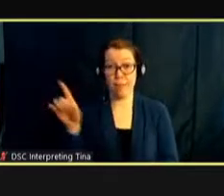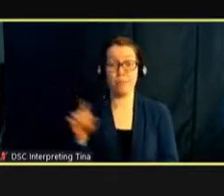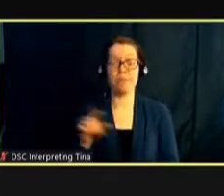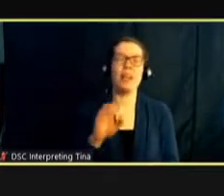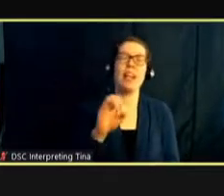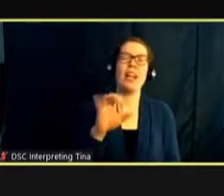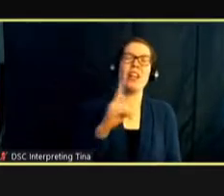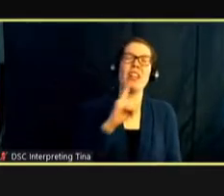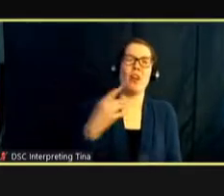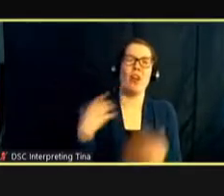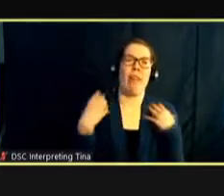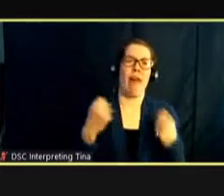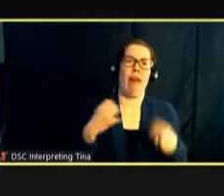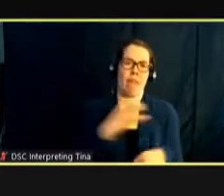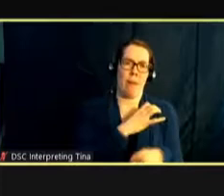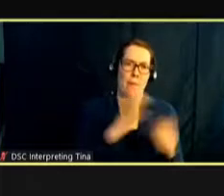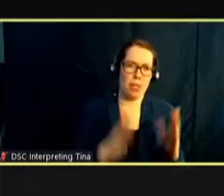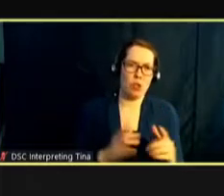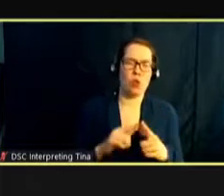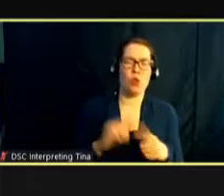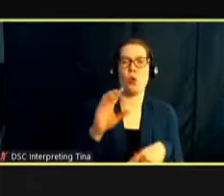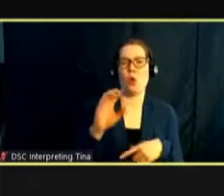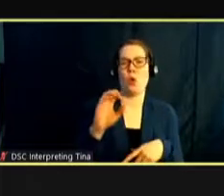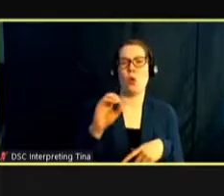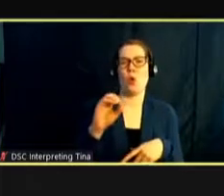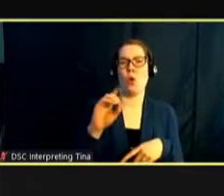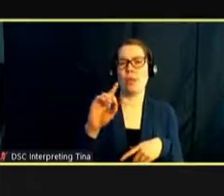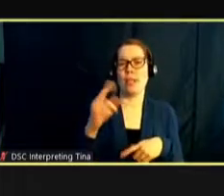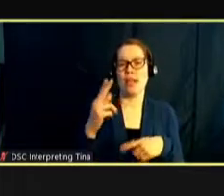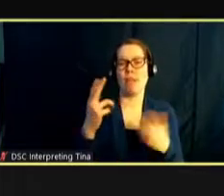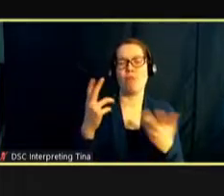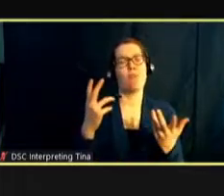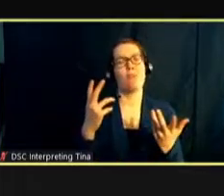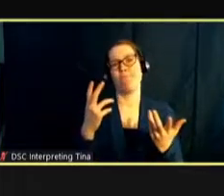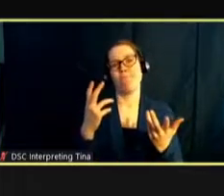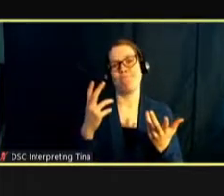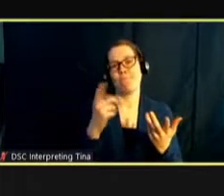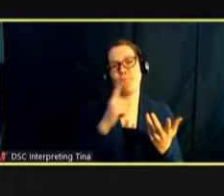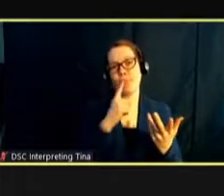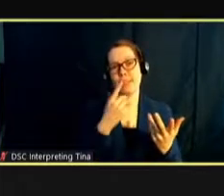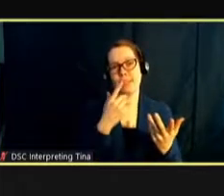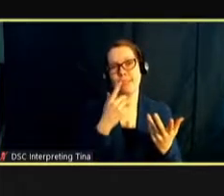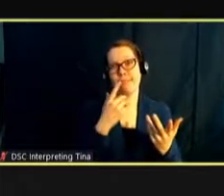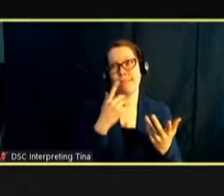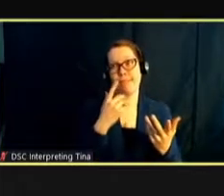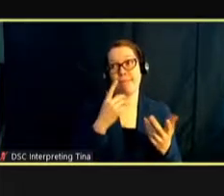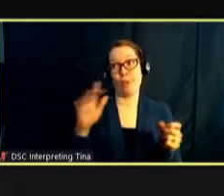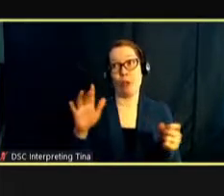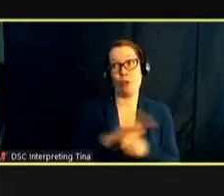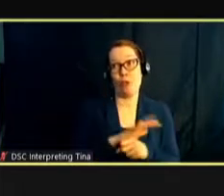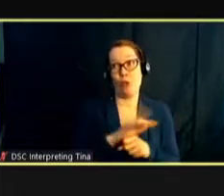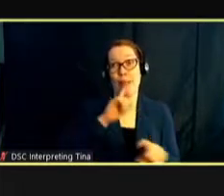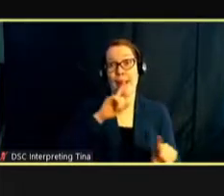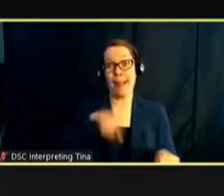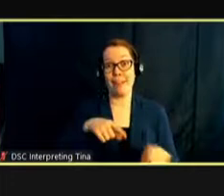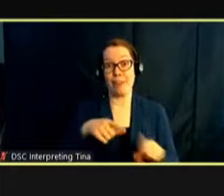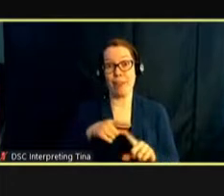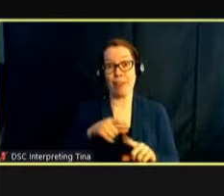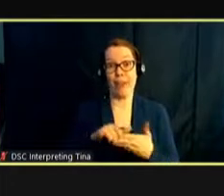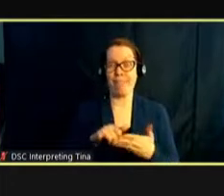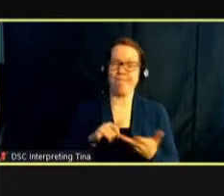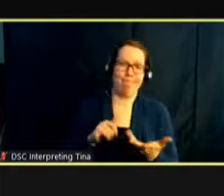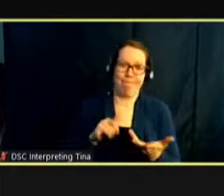health commissioners and to ODH and never really have gotten a good answer. I think the sanction comes from